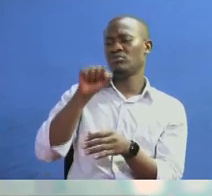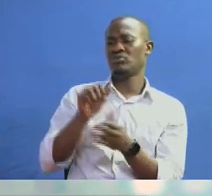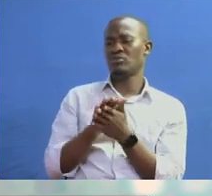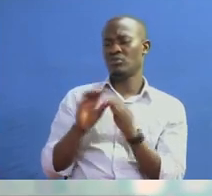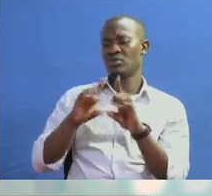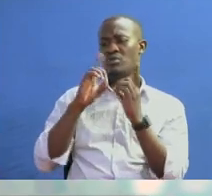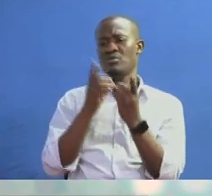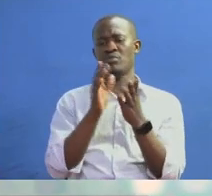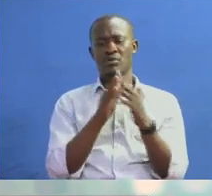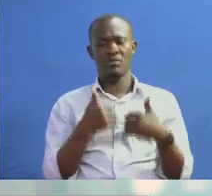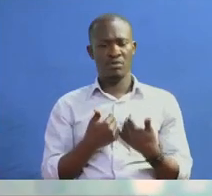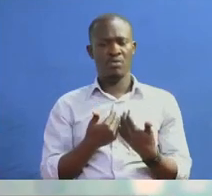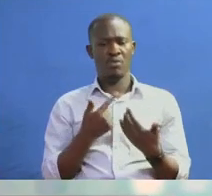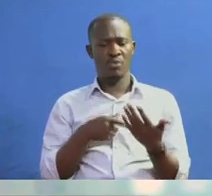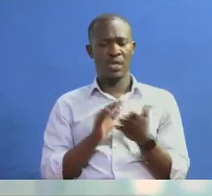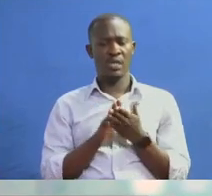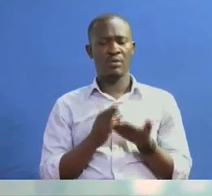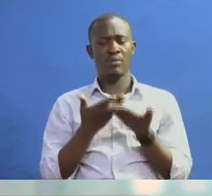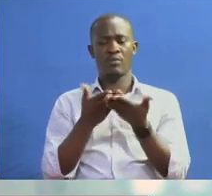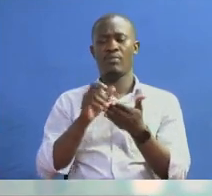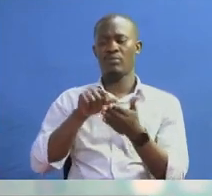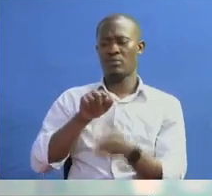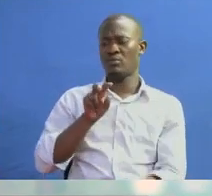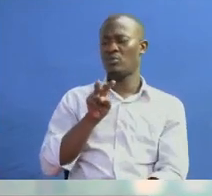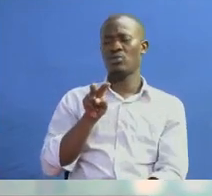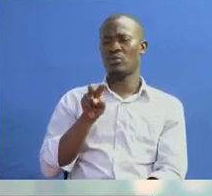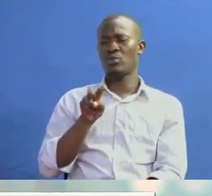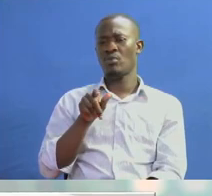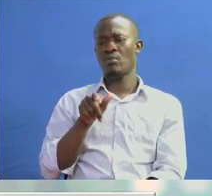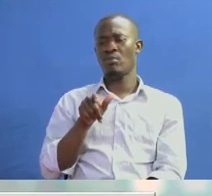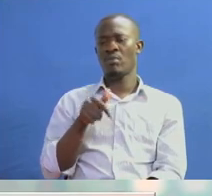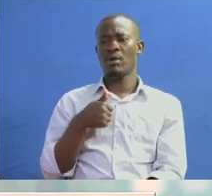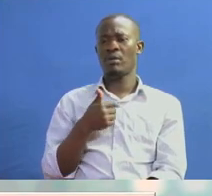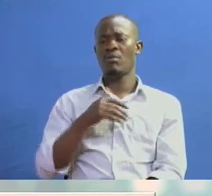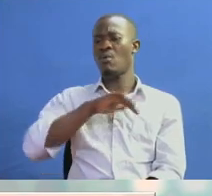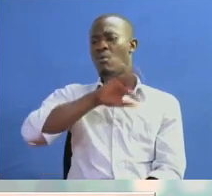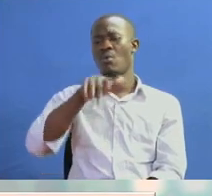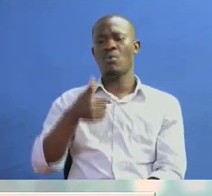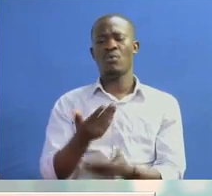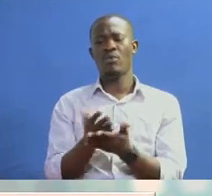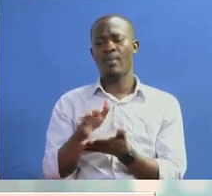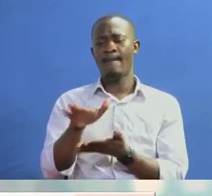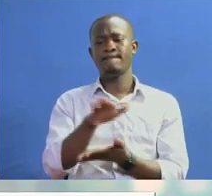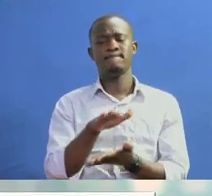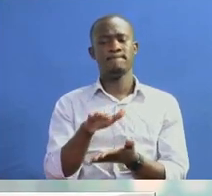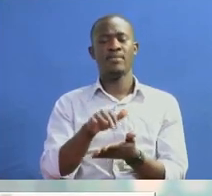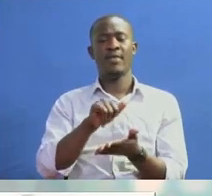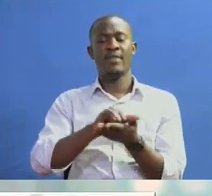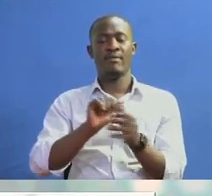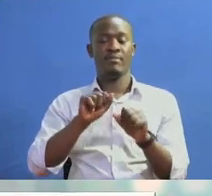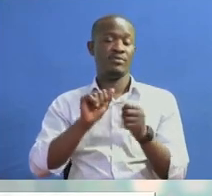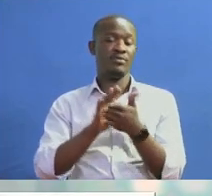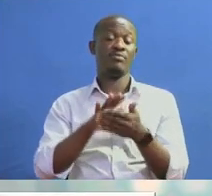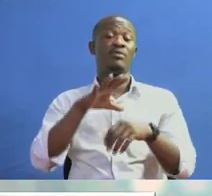and Art, what they are located, but rather we should look entirely at the spaces that we can